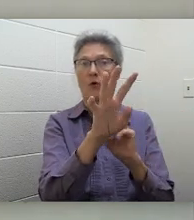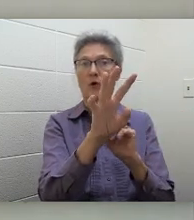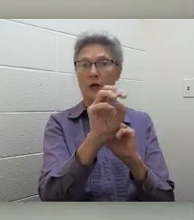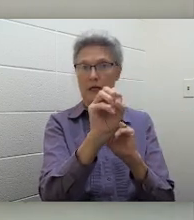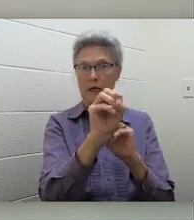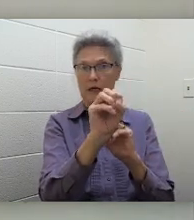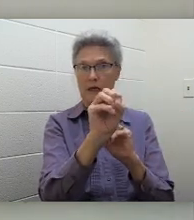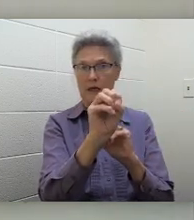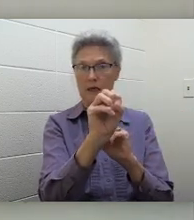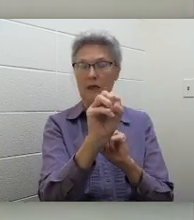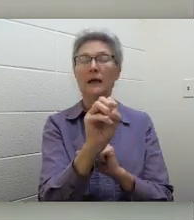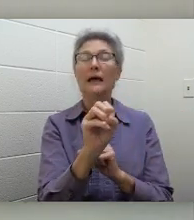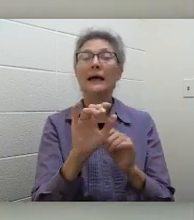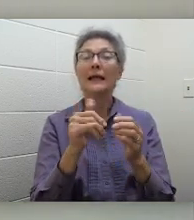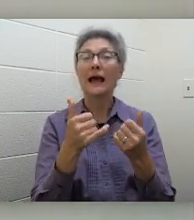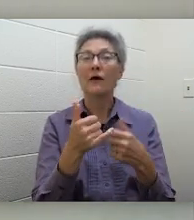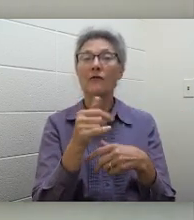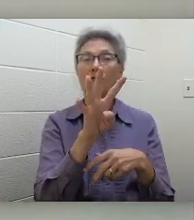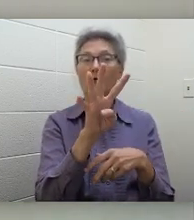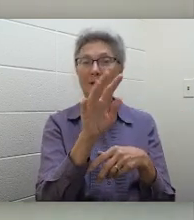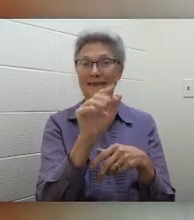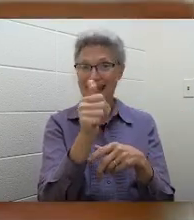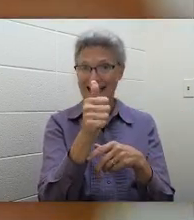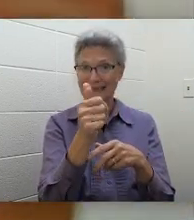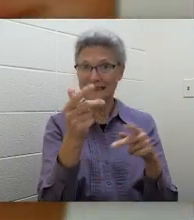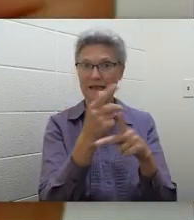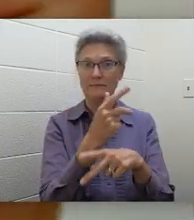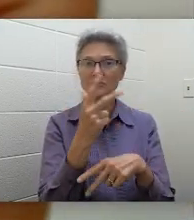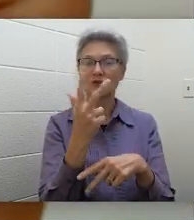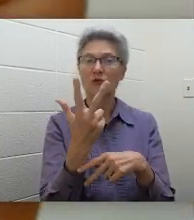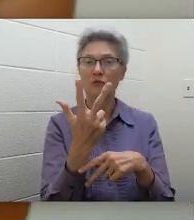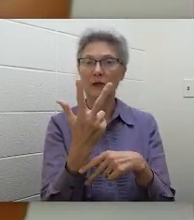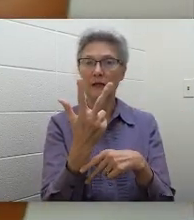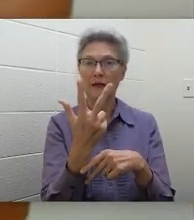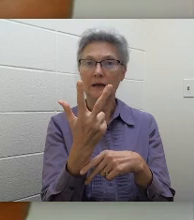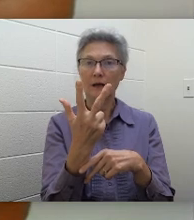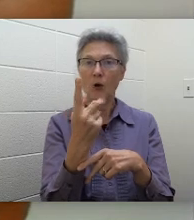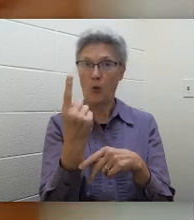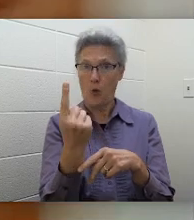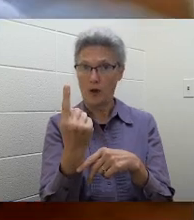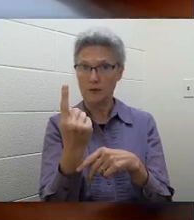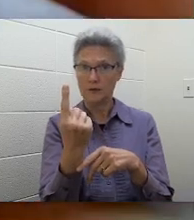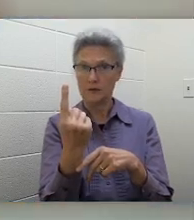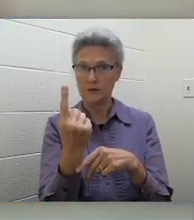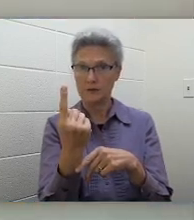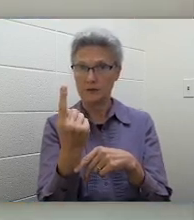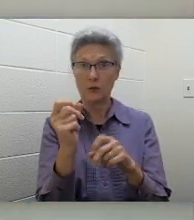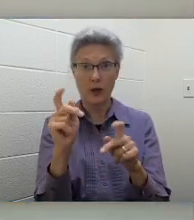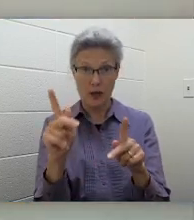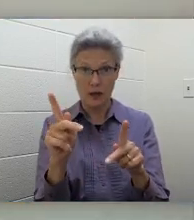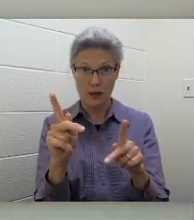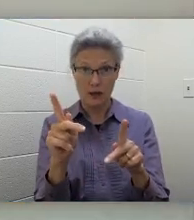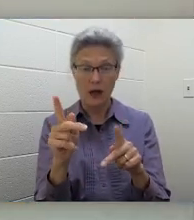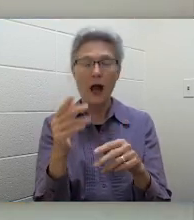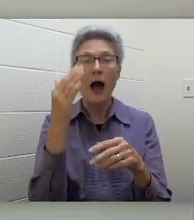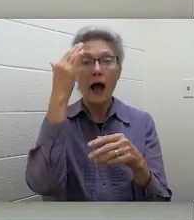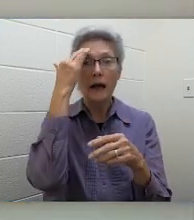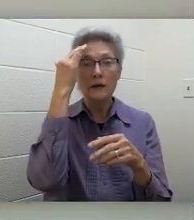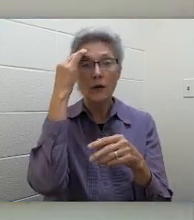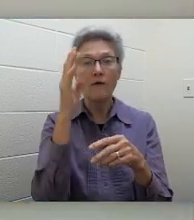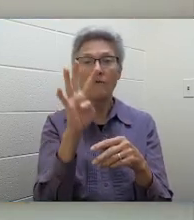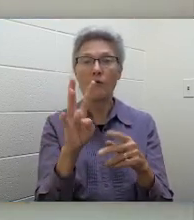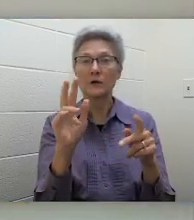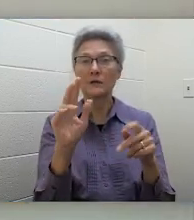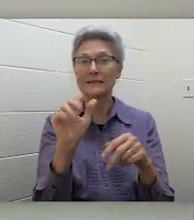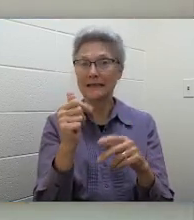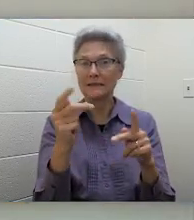40. Now I'm going to do 4 tens times 3 ones. Okay, so I know that 4